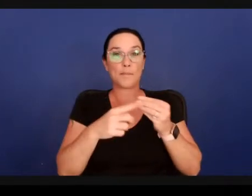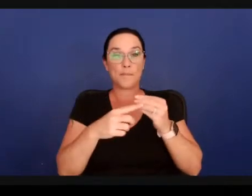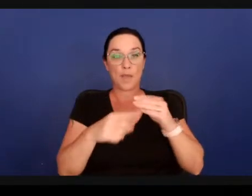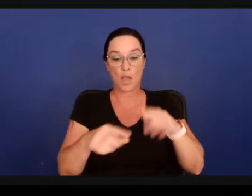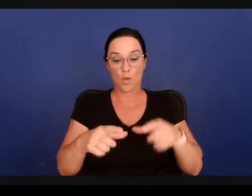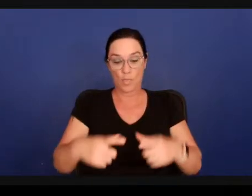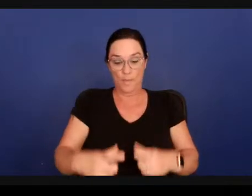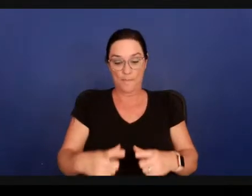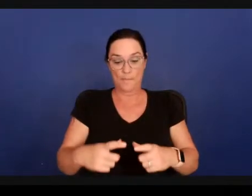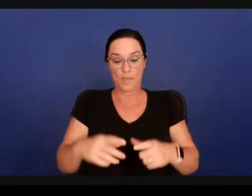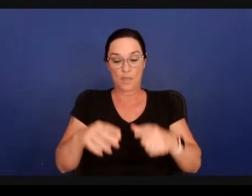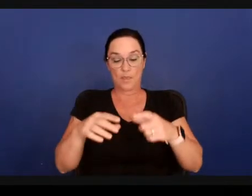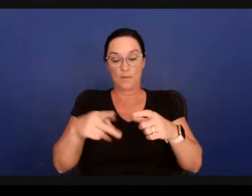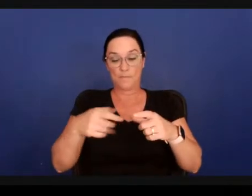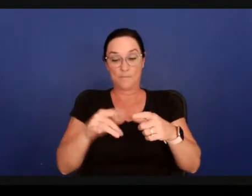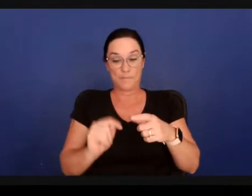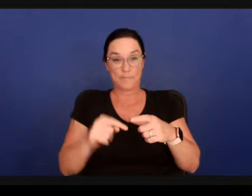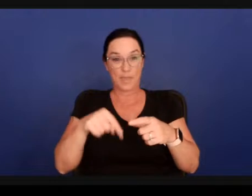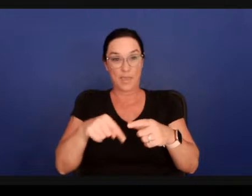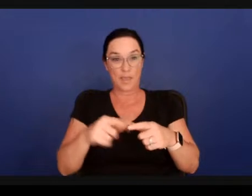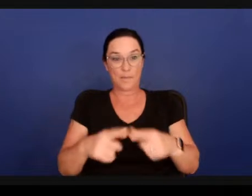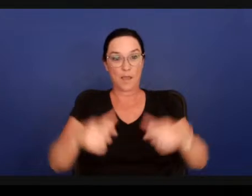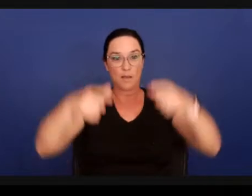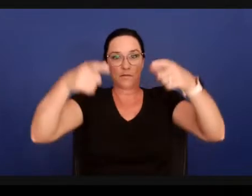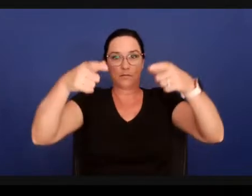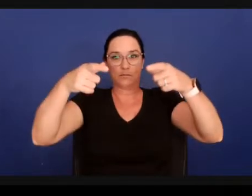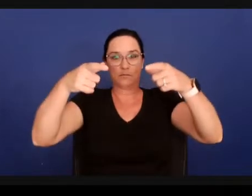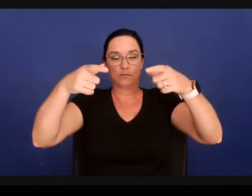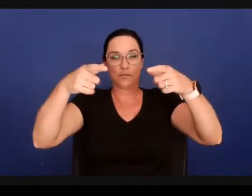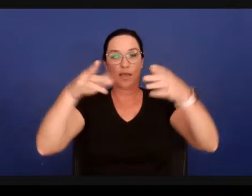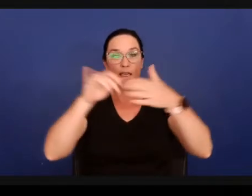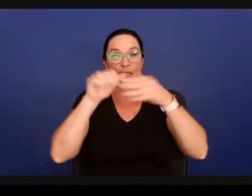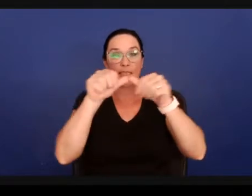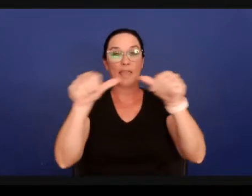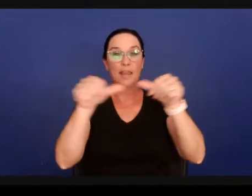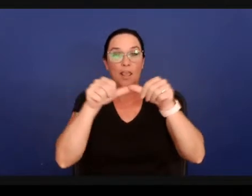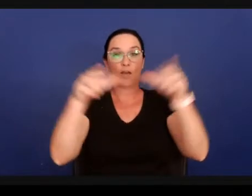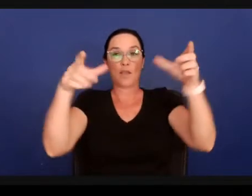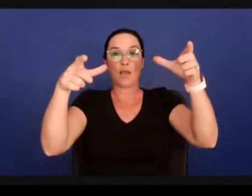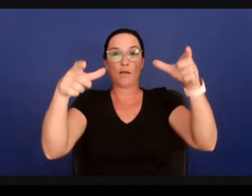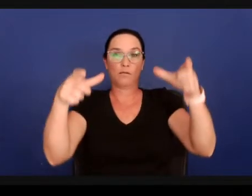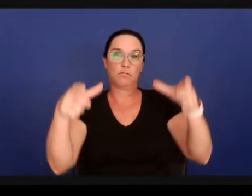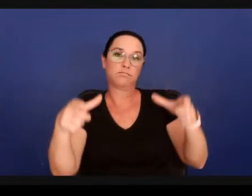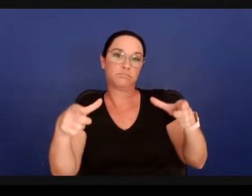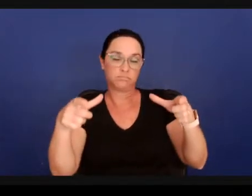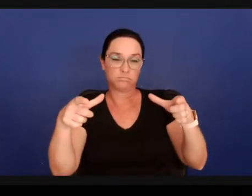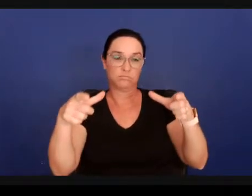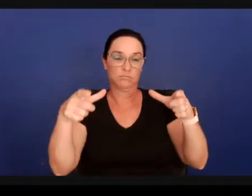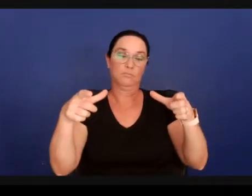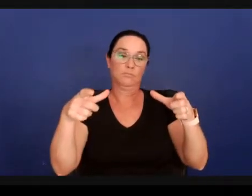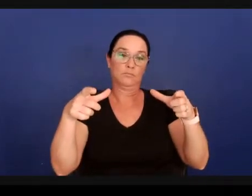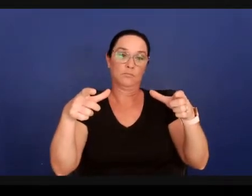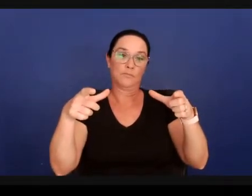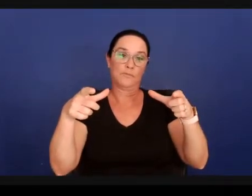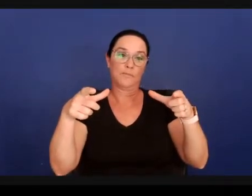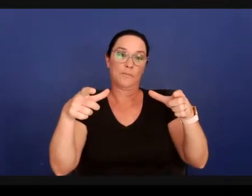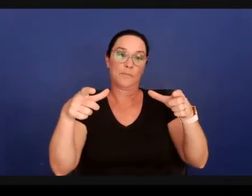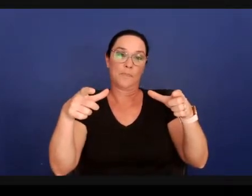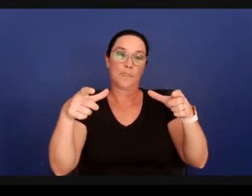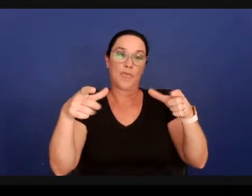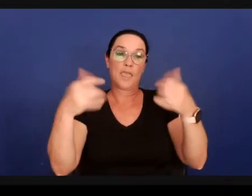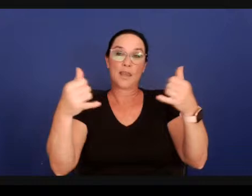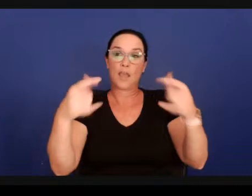up where people stand and look down into it. That whole area sagged down quite a bit also and has been steadily rising up